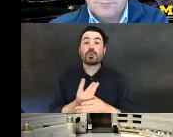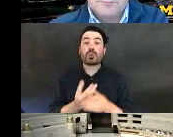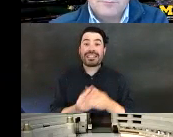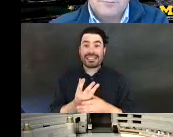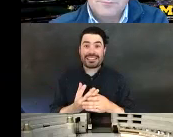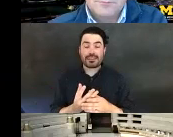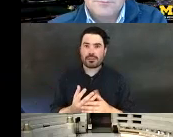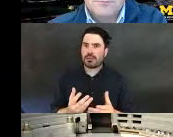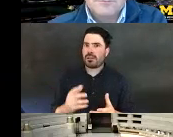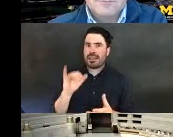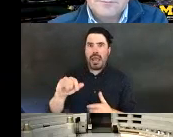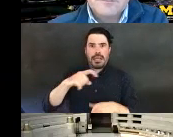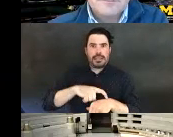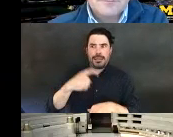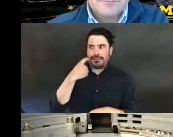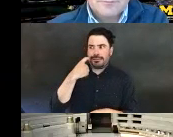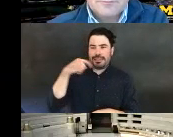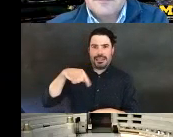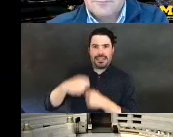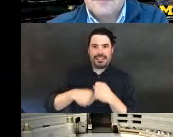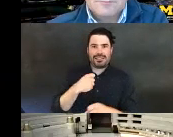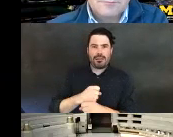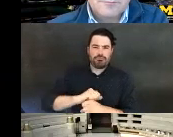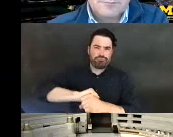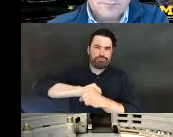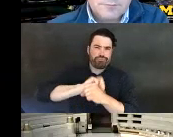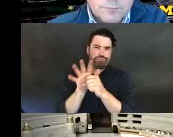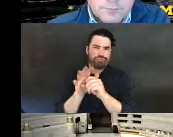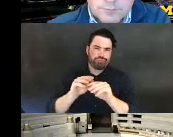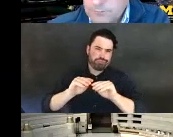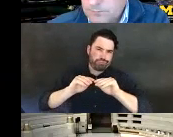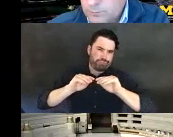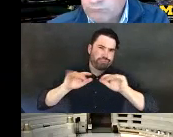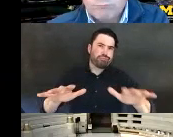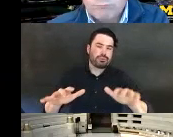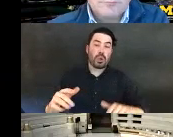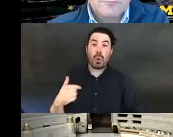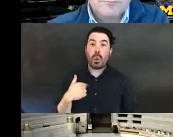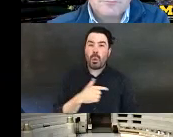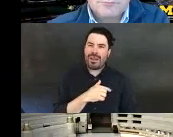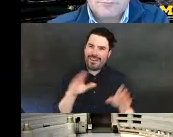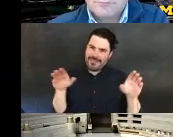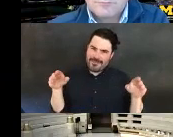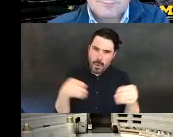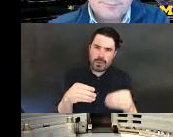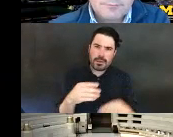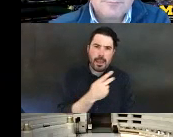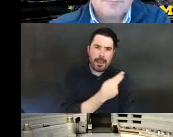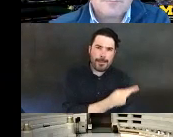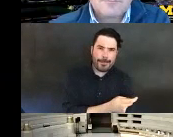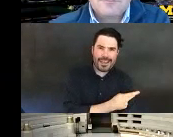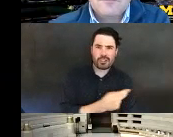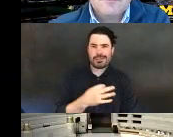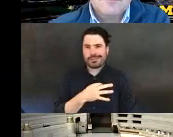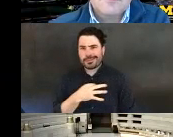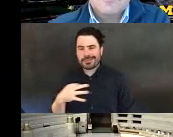of COVID. We wanted to make sure our patients and our staff were taken care of, and we